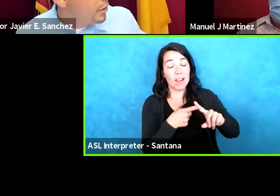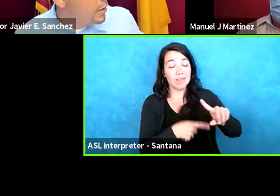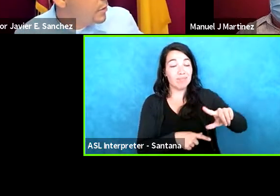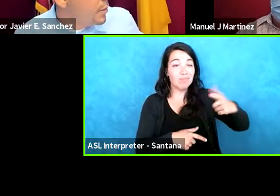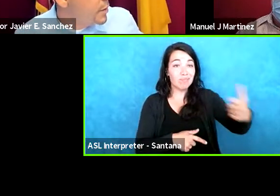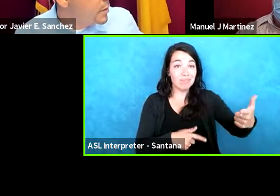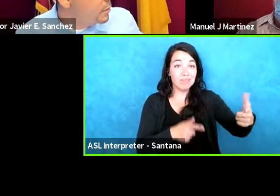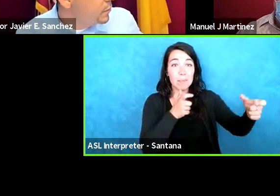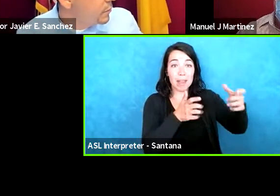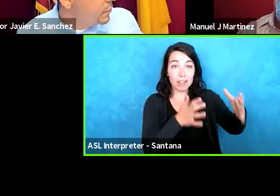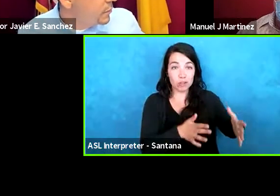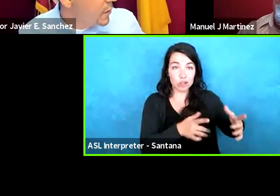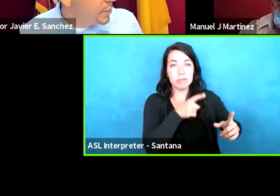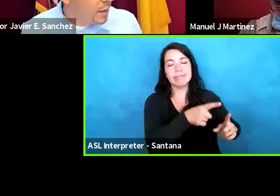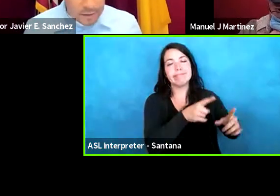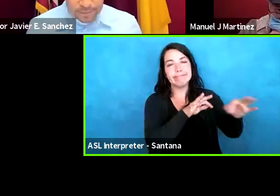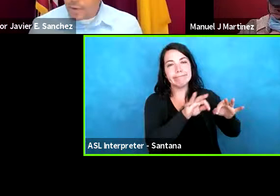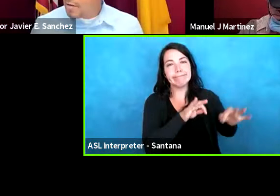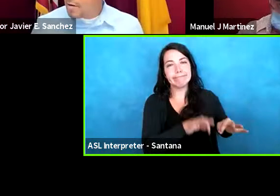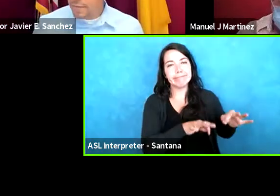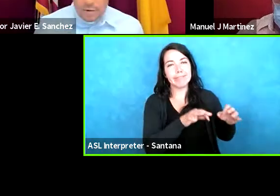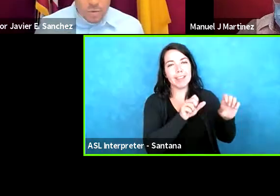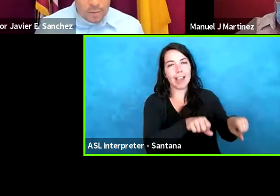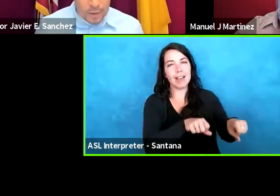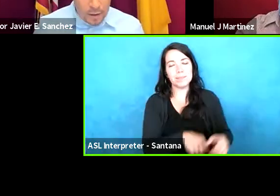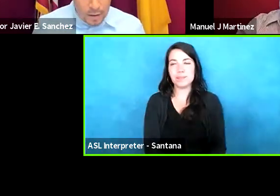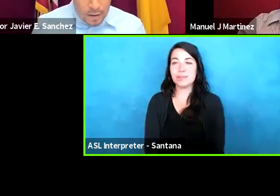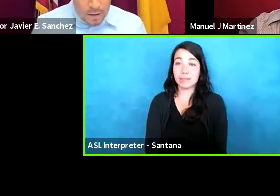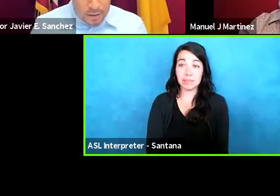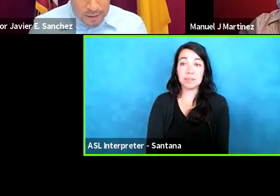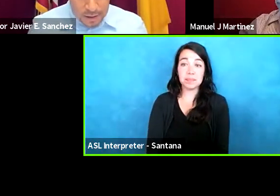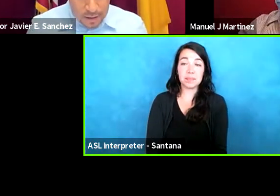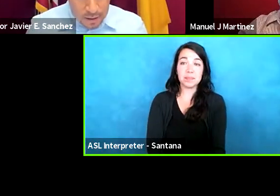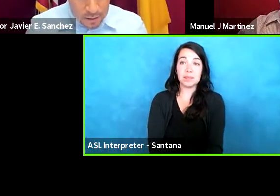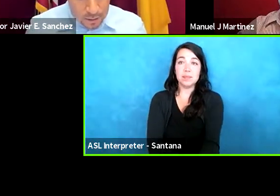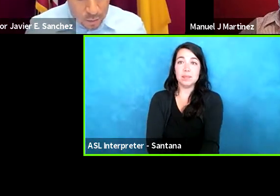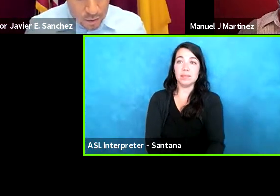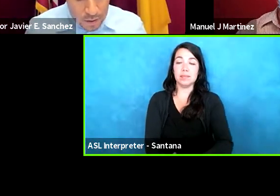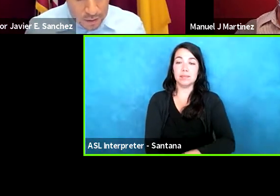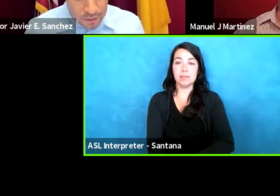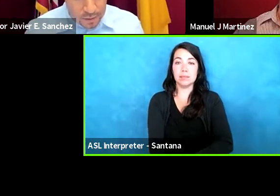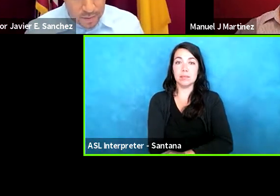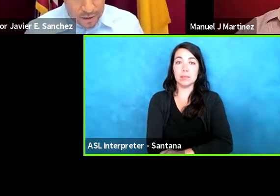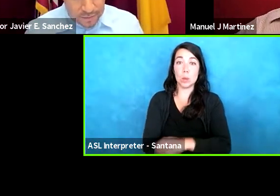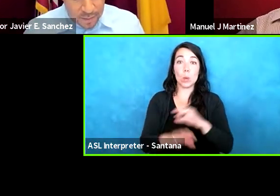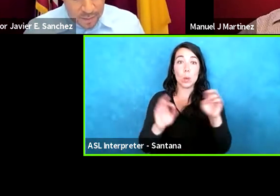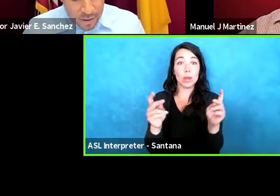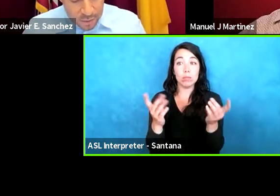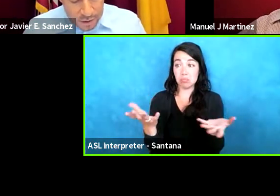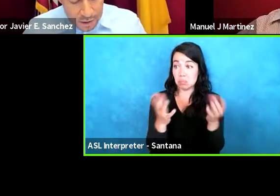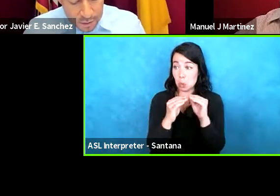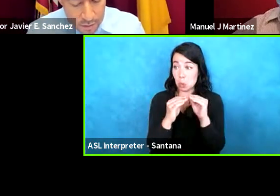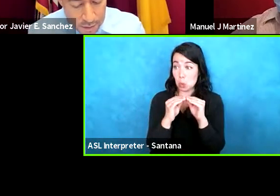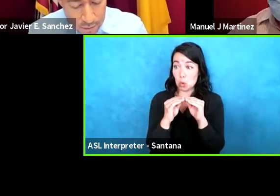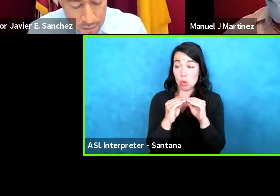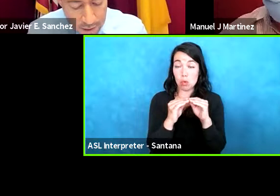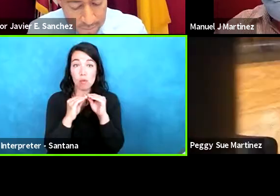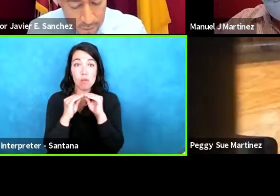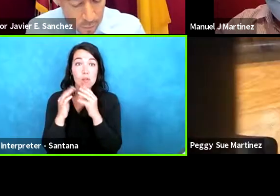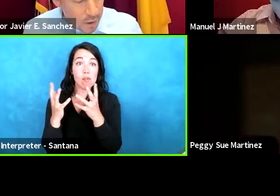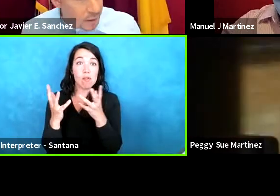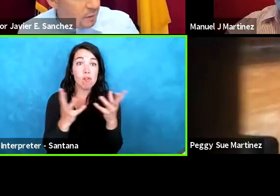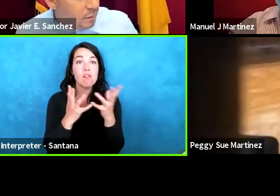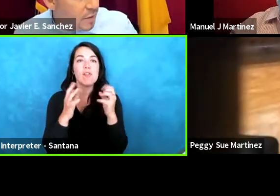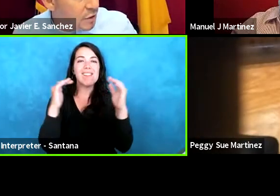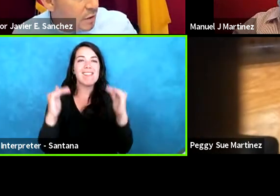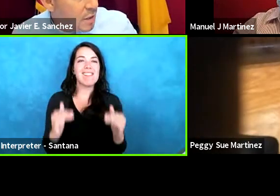Any other council comments, updates? All right, very well. Seeing none, we'll go on to matters from the mayor, which I currently don't have